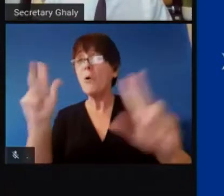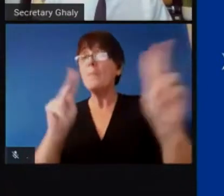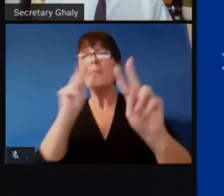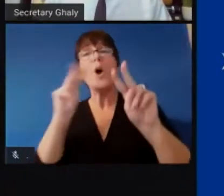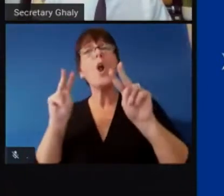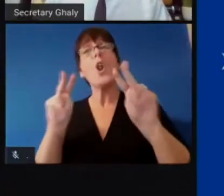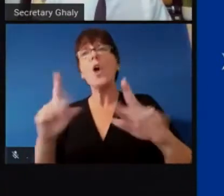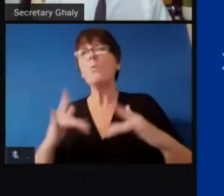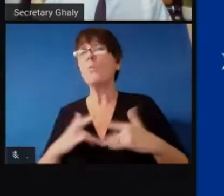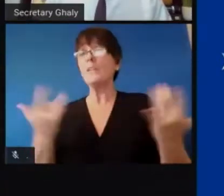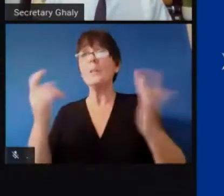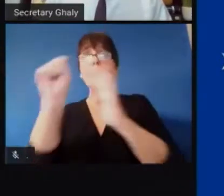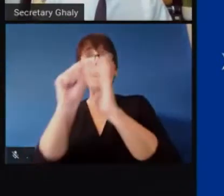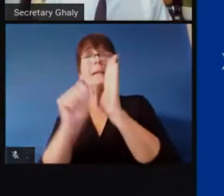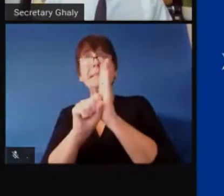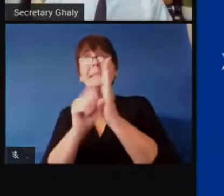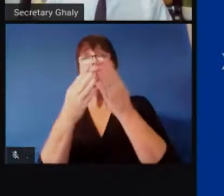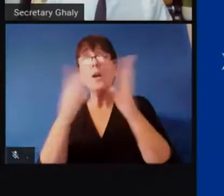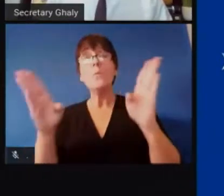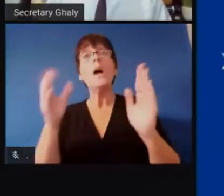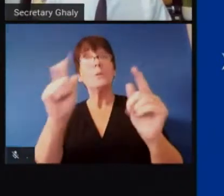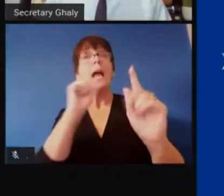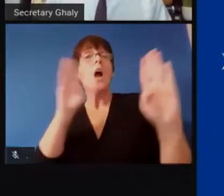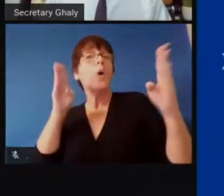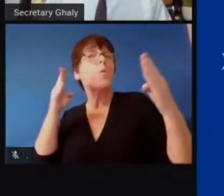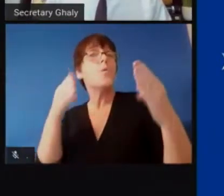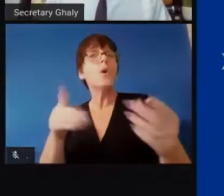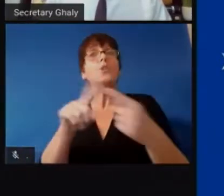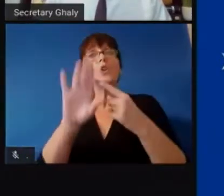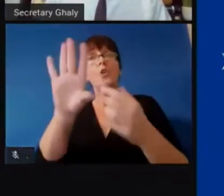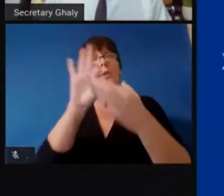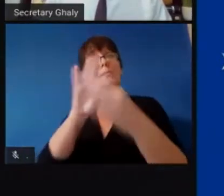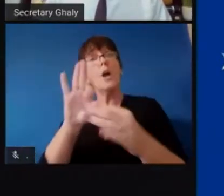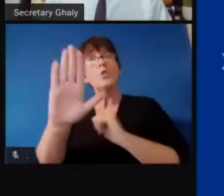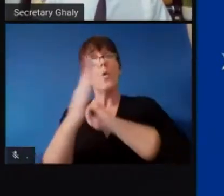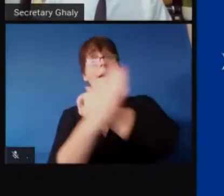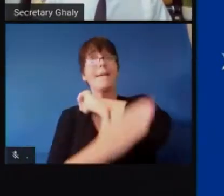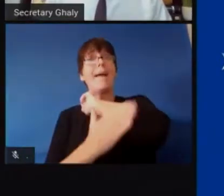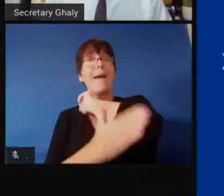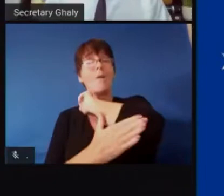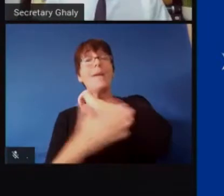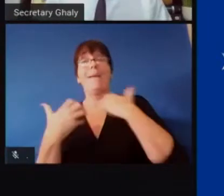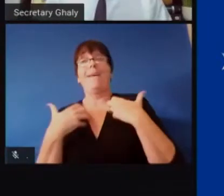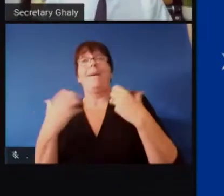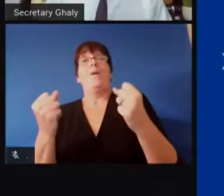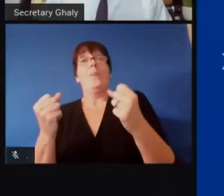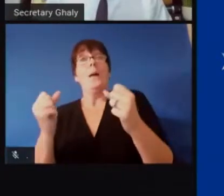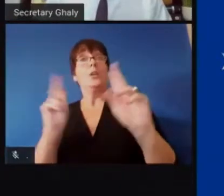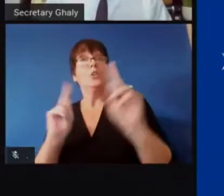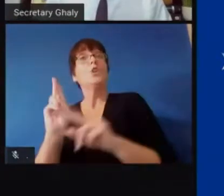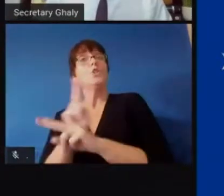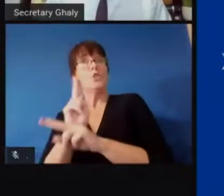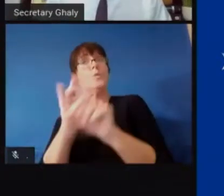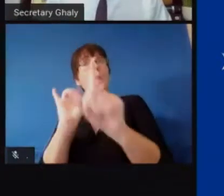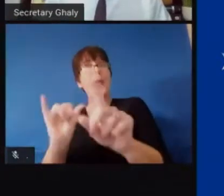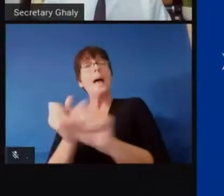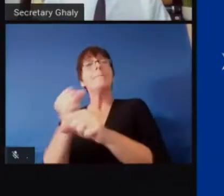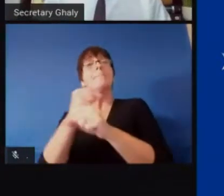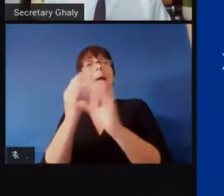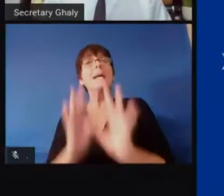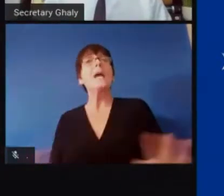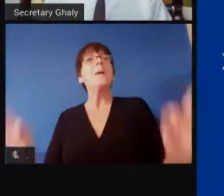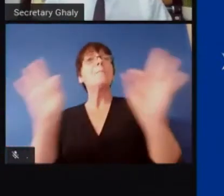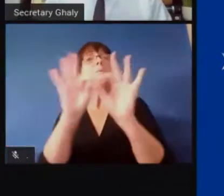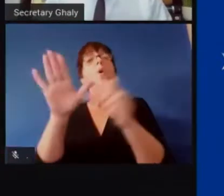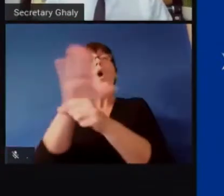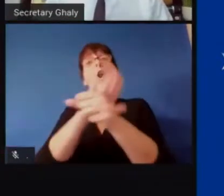you can drill down to your own county level. And these are tools that your county health officials also use to make some of the important local